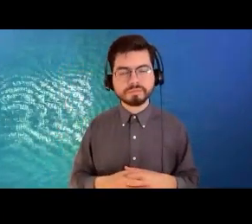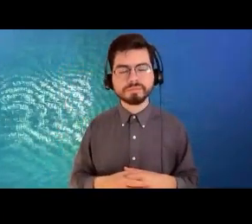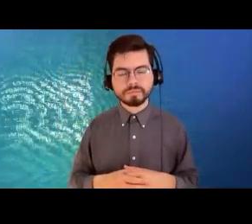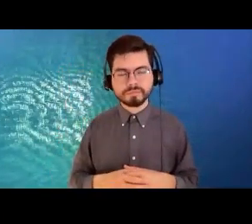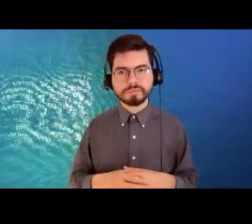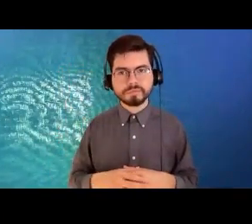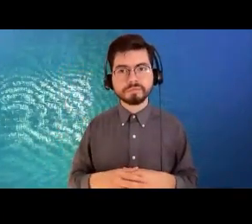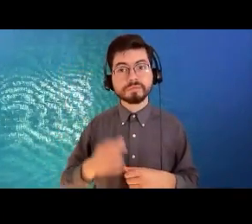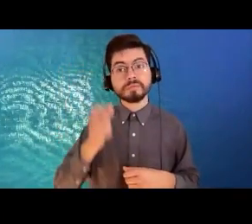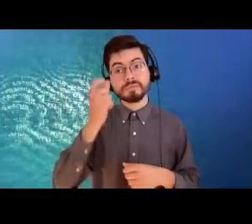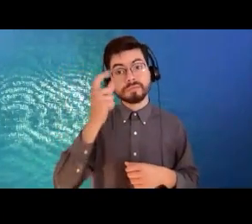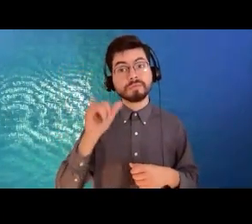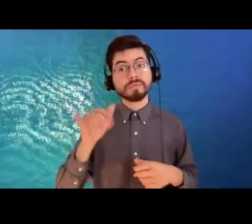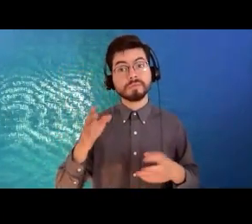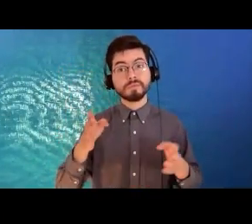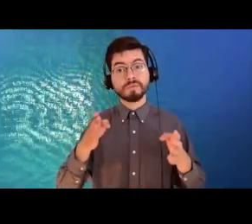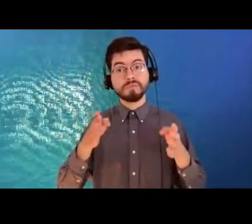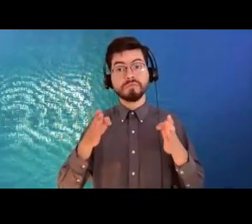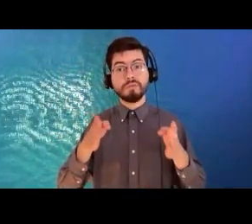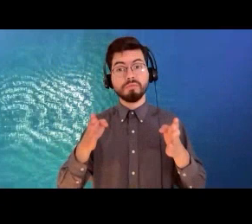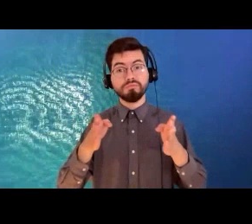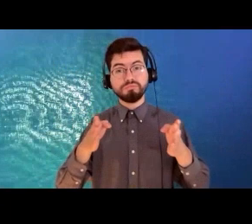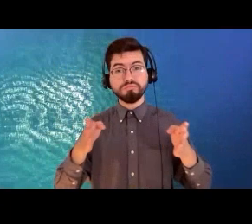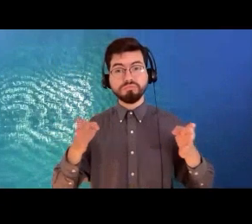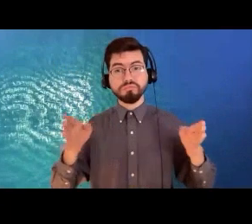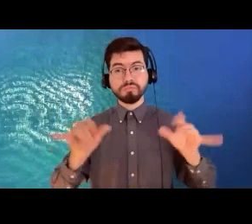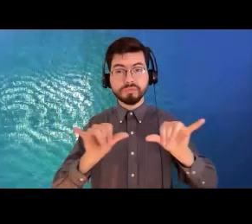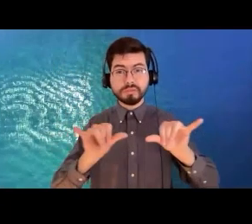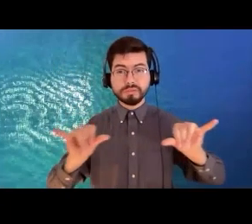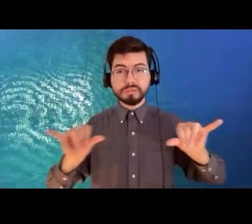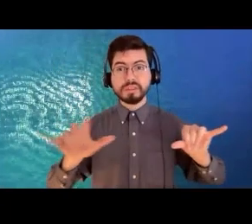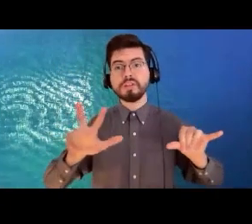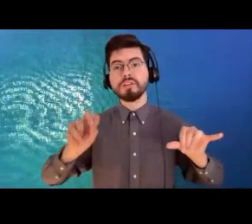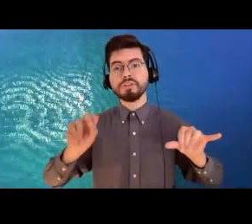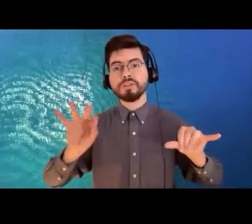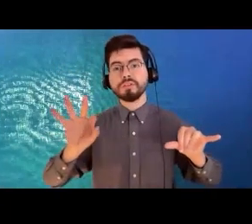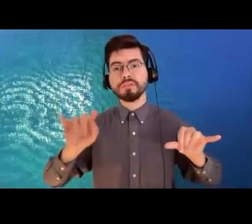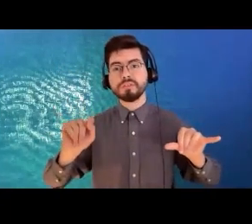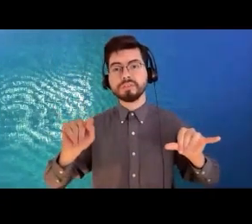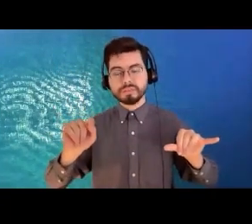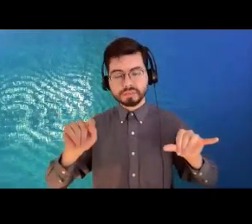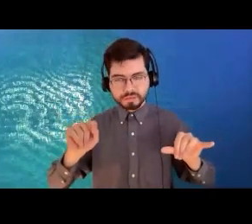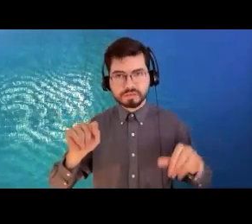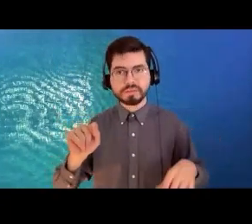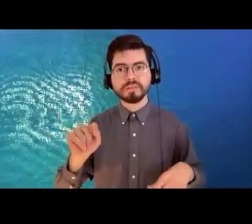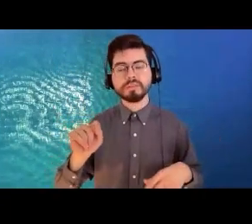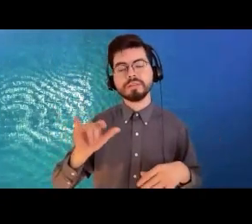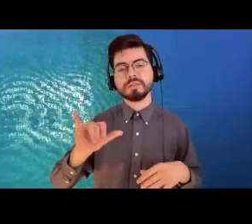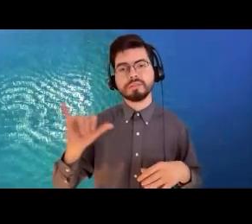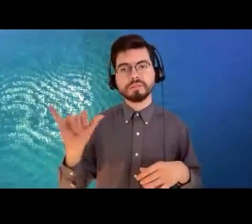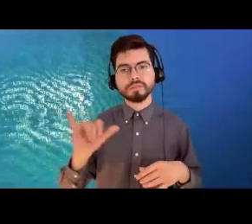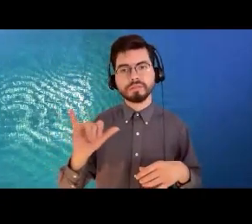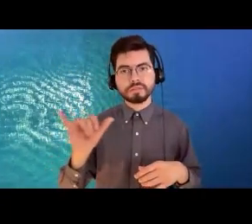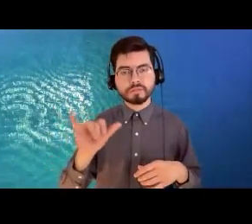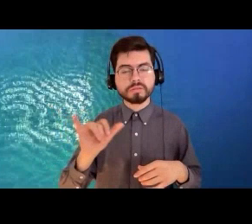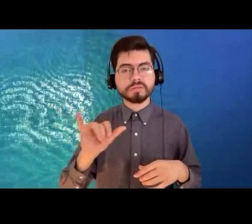30 feet, looking for opportunities to provide additional wildlife viewing, turnouts, pullouts,